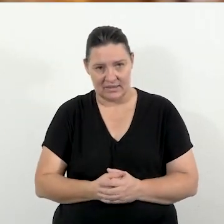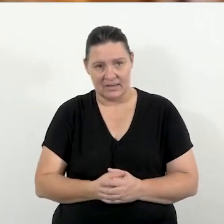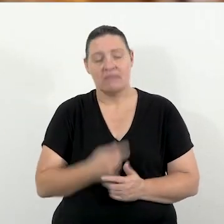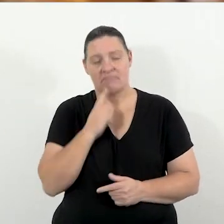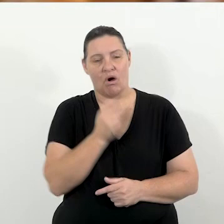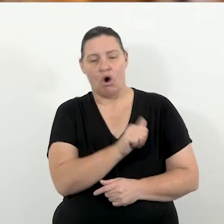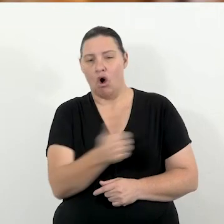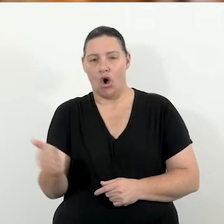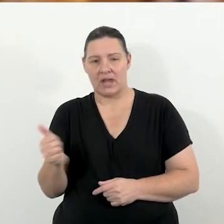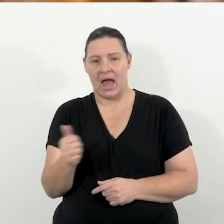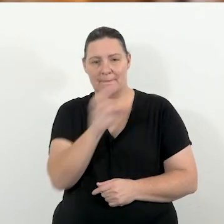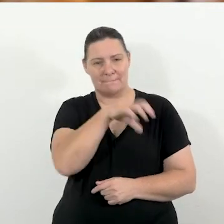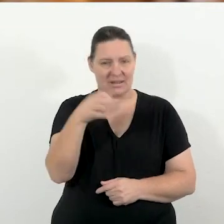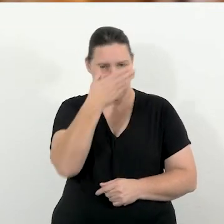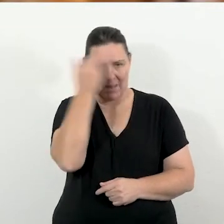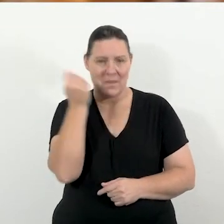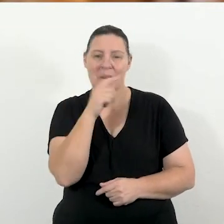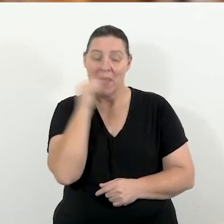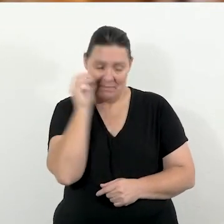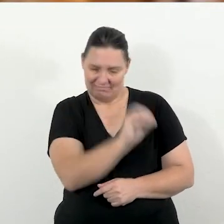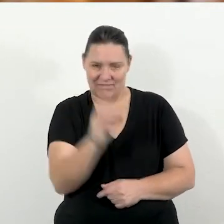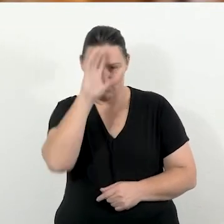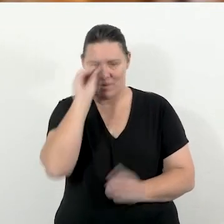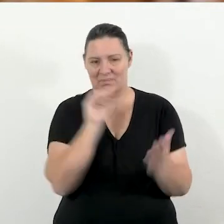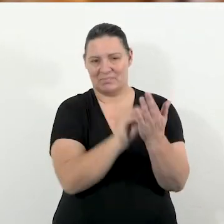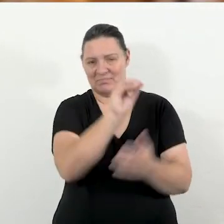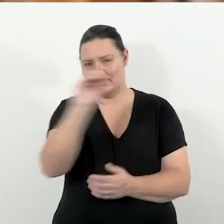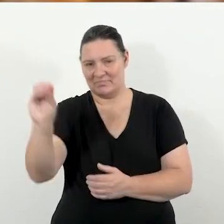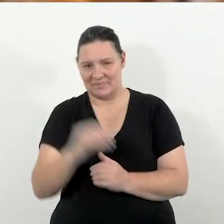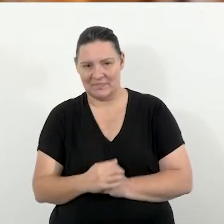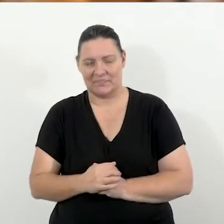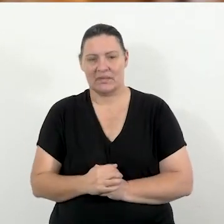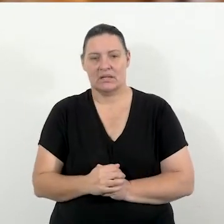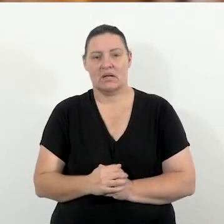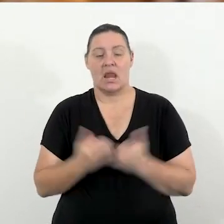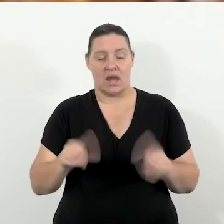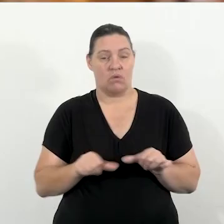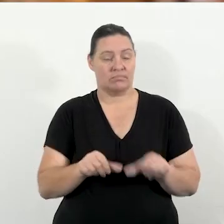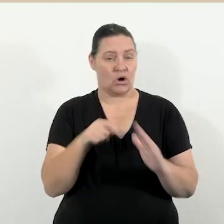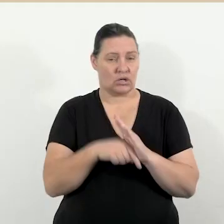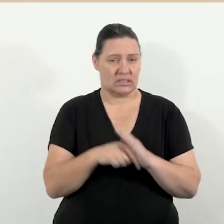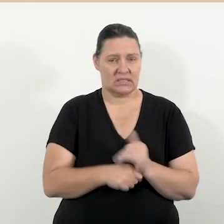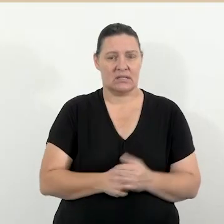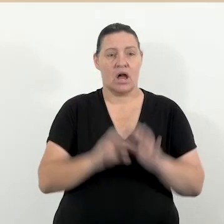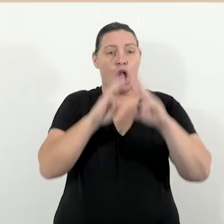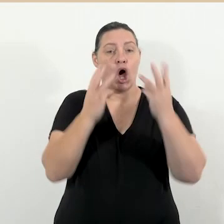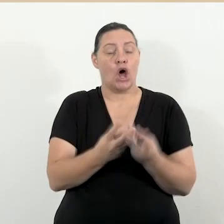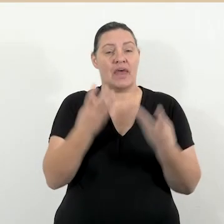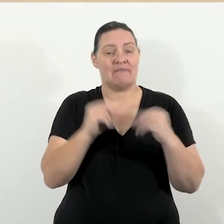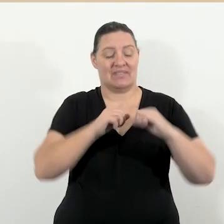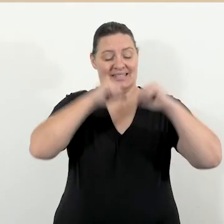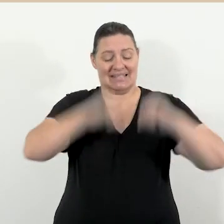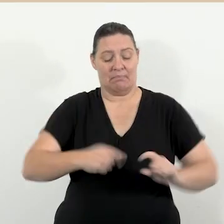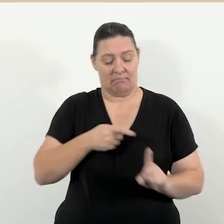remember the order of the planets. Okay, now let's move on with our content. Now, the Earth is made up